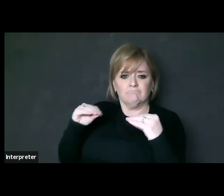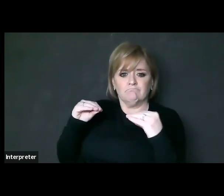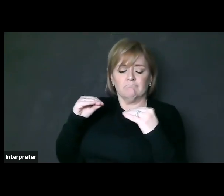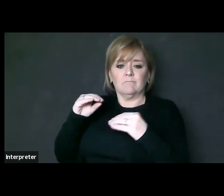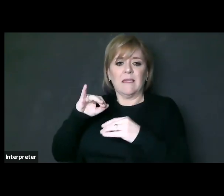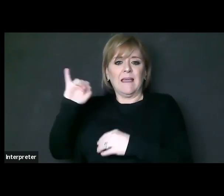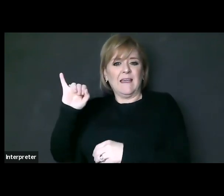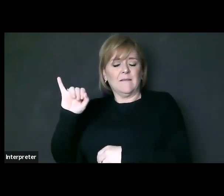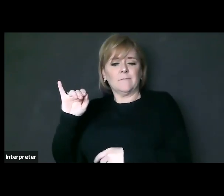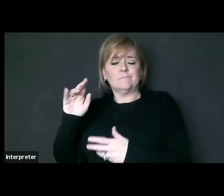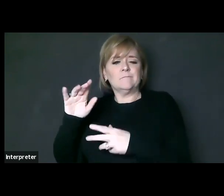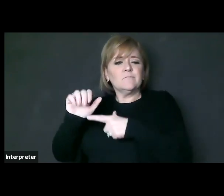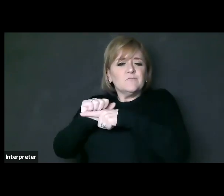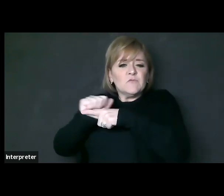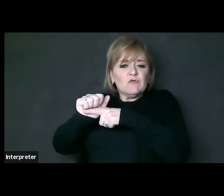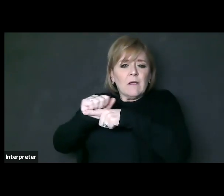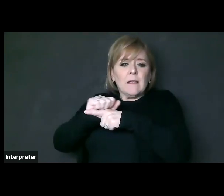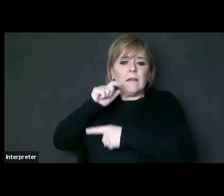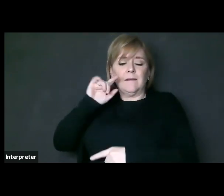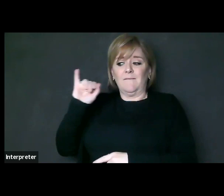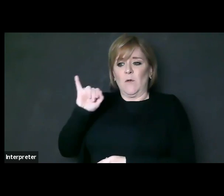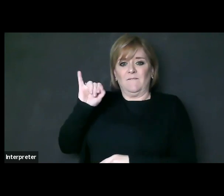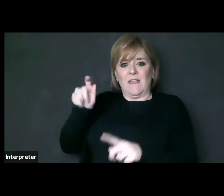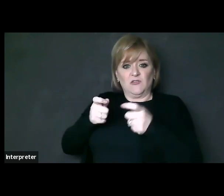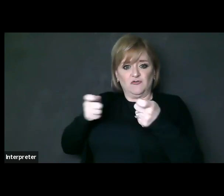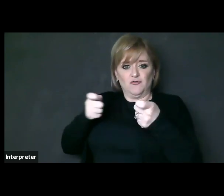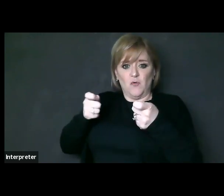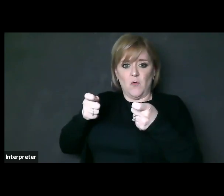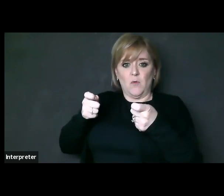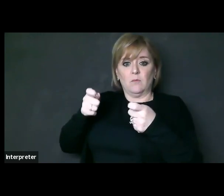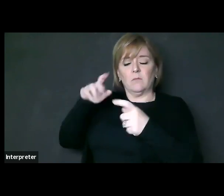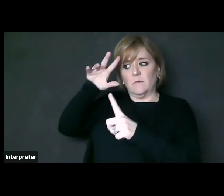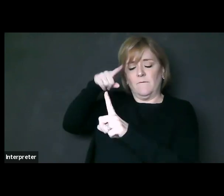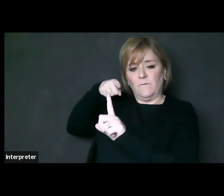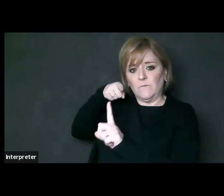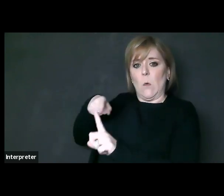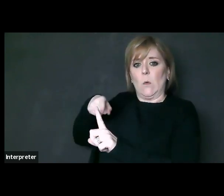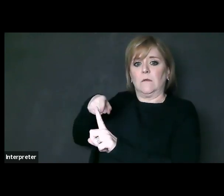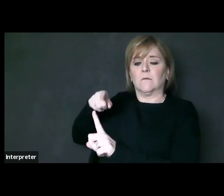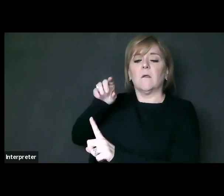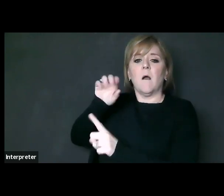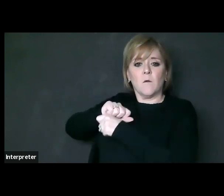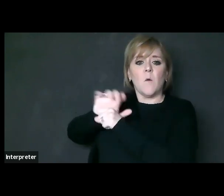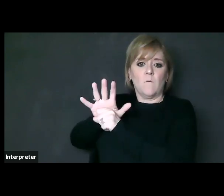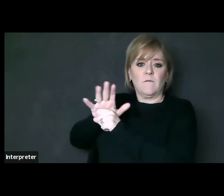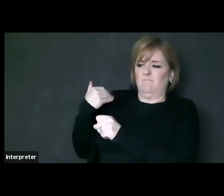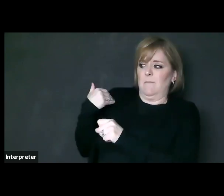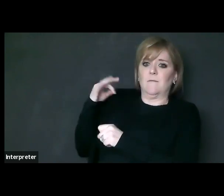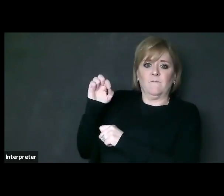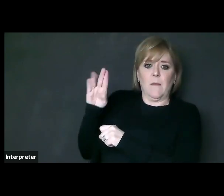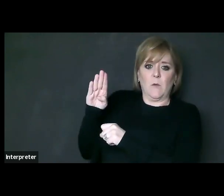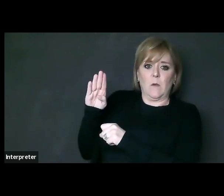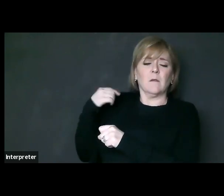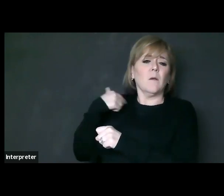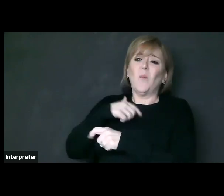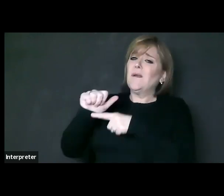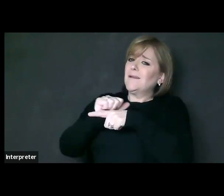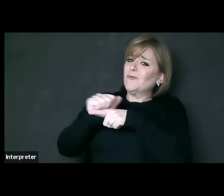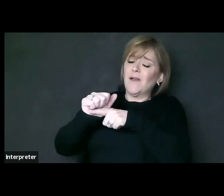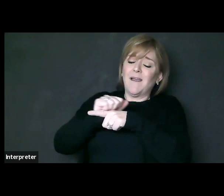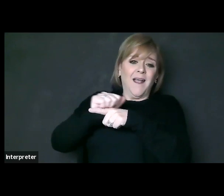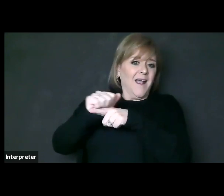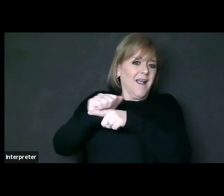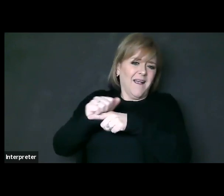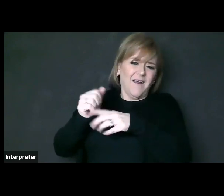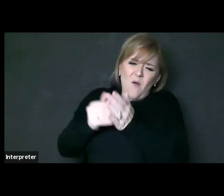infection control in February to be COVID specific. We train constantly on our infection control program because